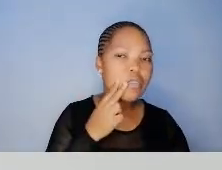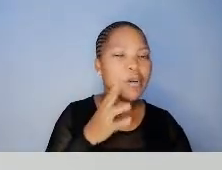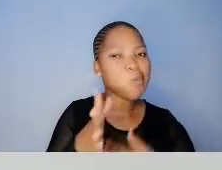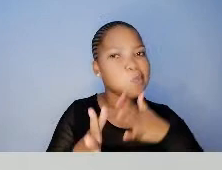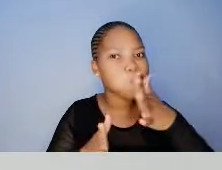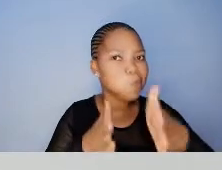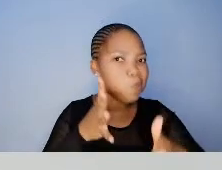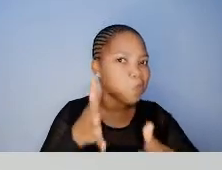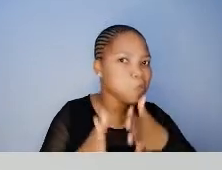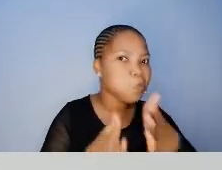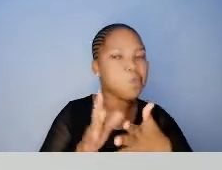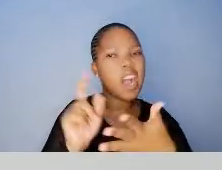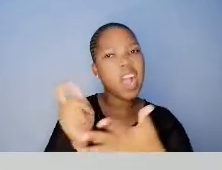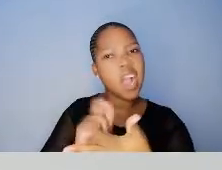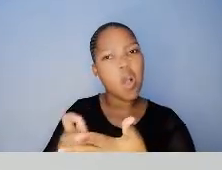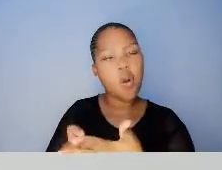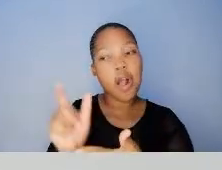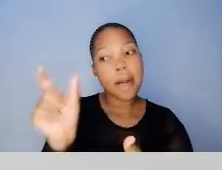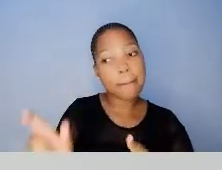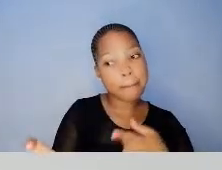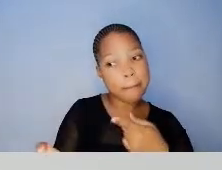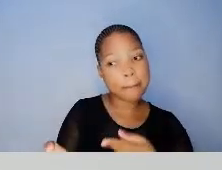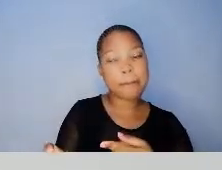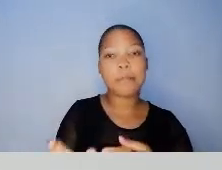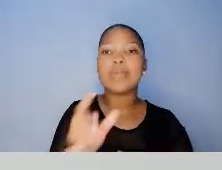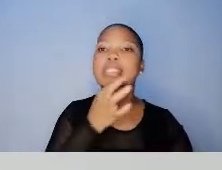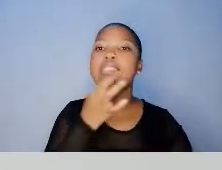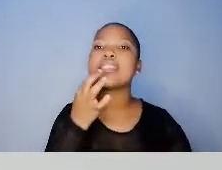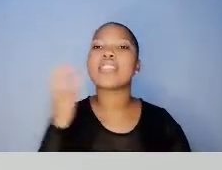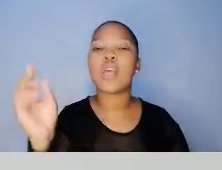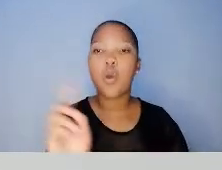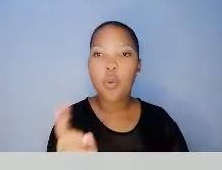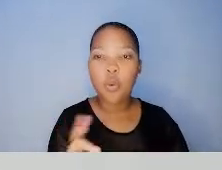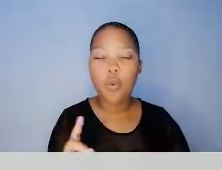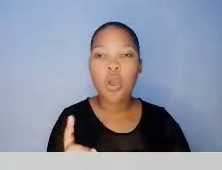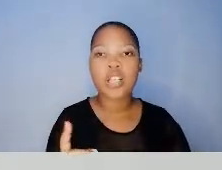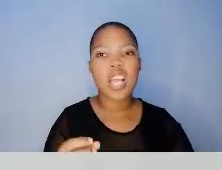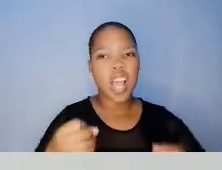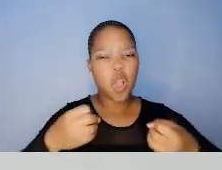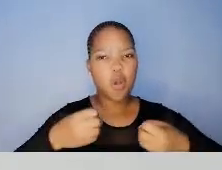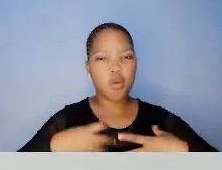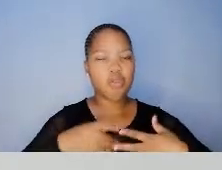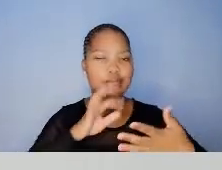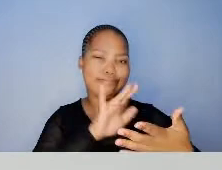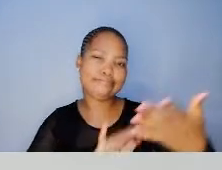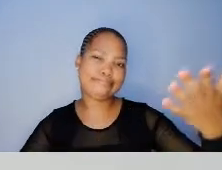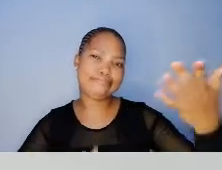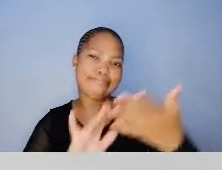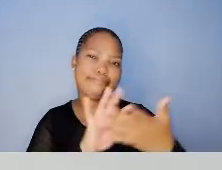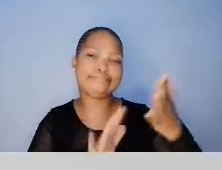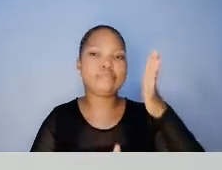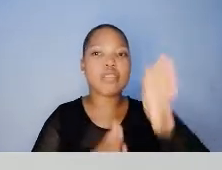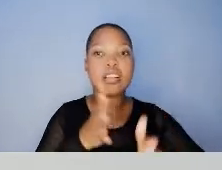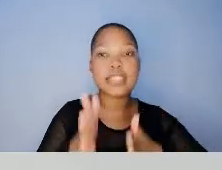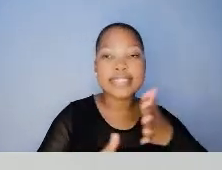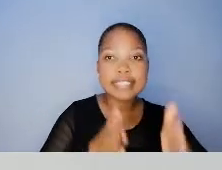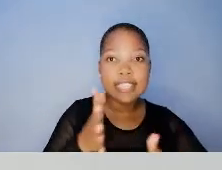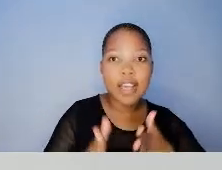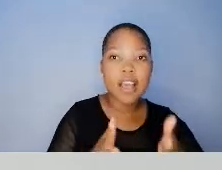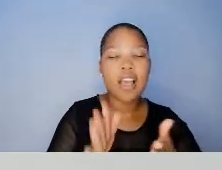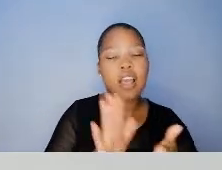to write what that person was saying, and then we were given some passages to sign